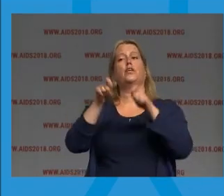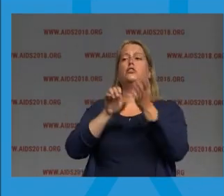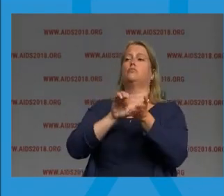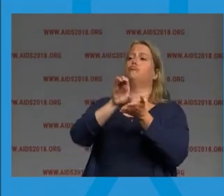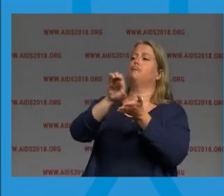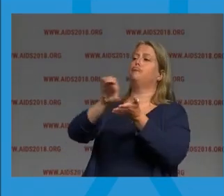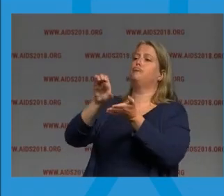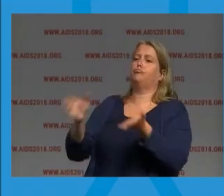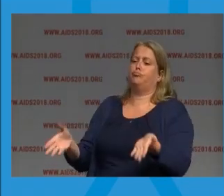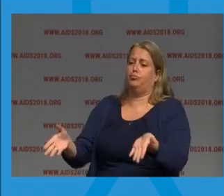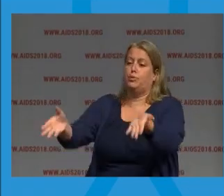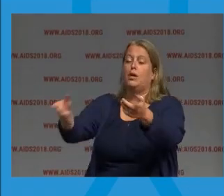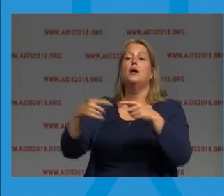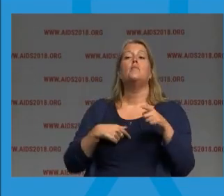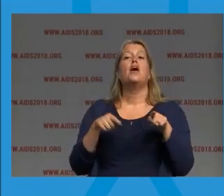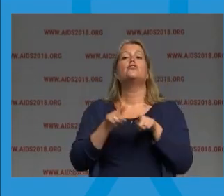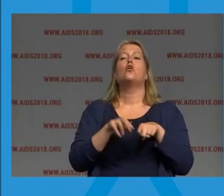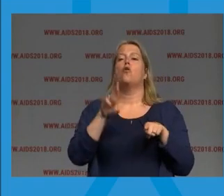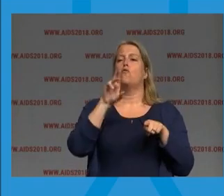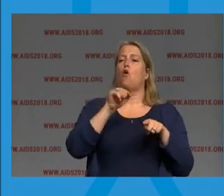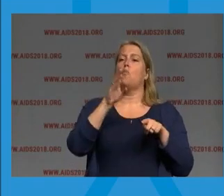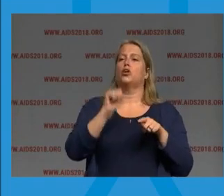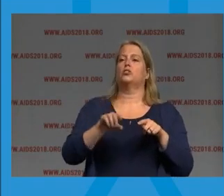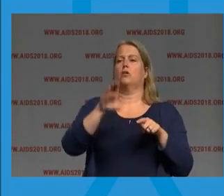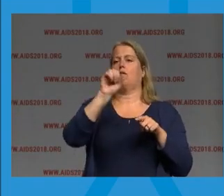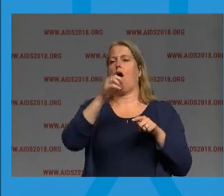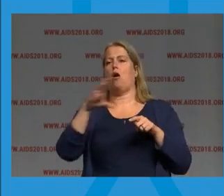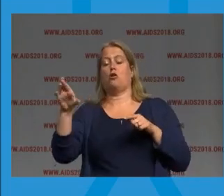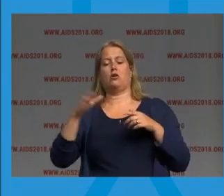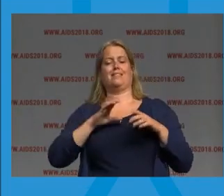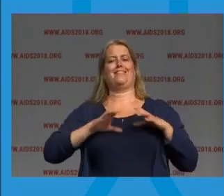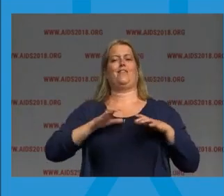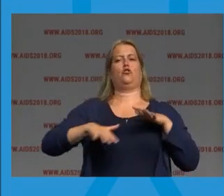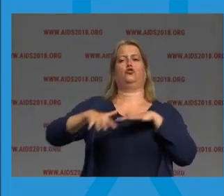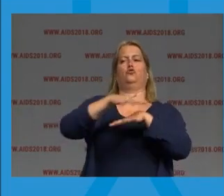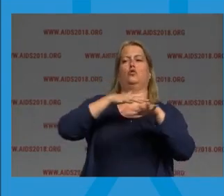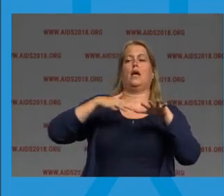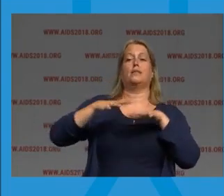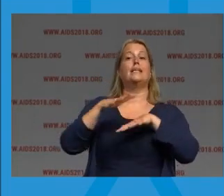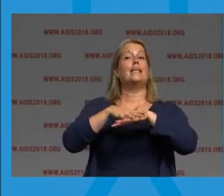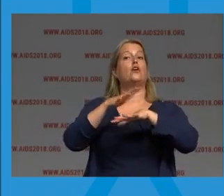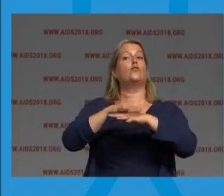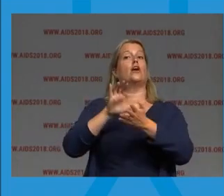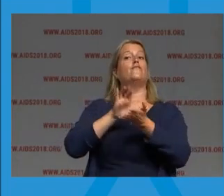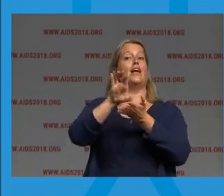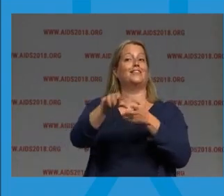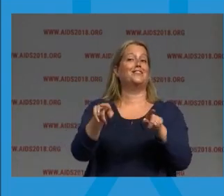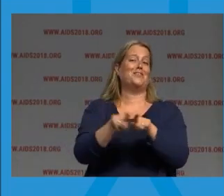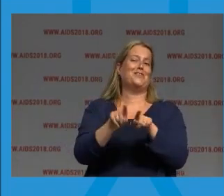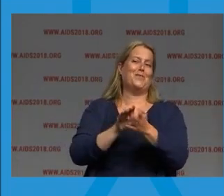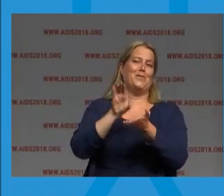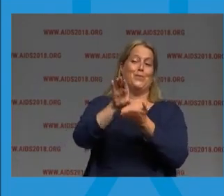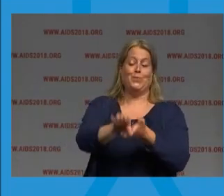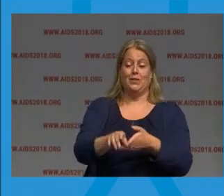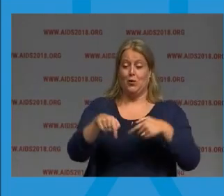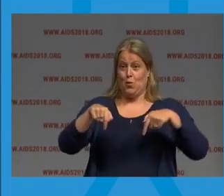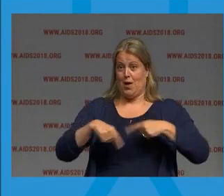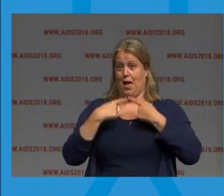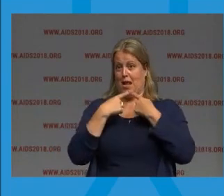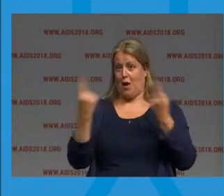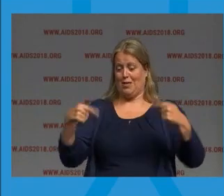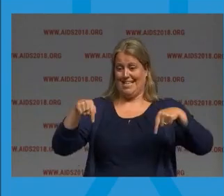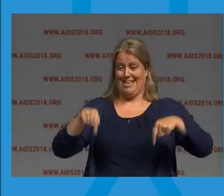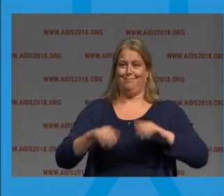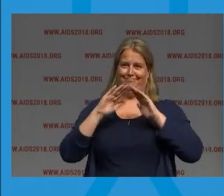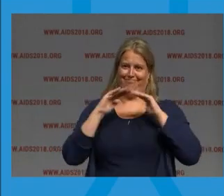proud to have been a funding donor to the Robert Carr Civil Society Networks Fund. So I'm delighted to announce here that the UK government is